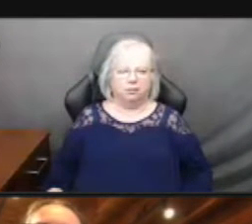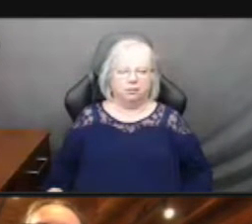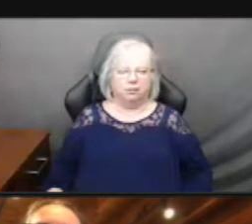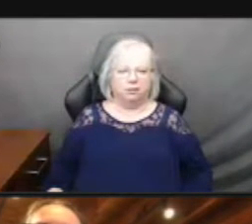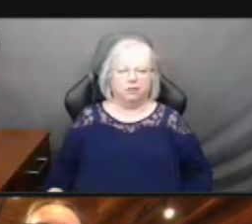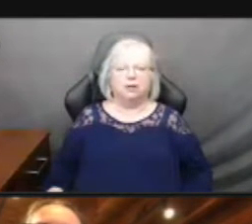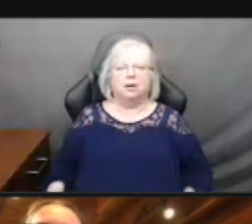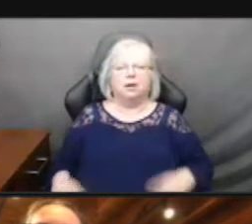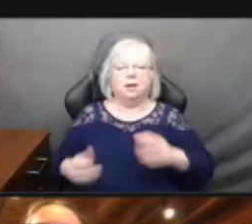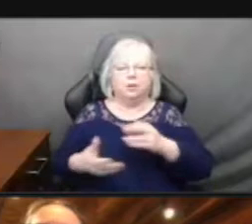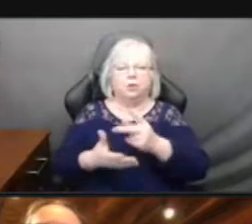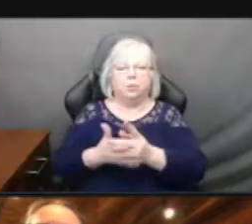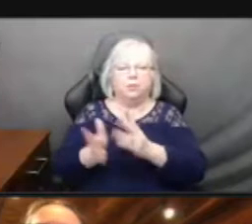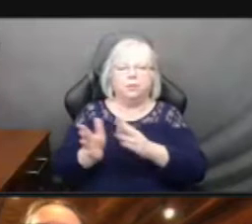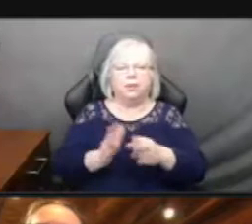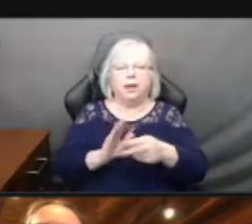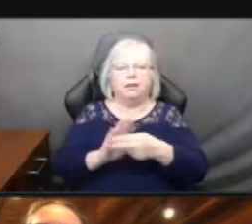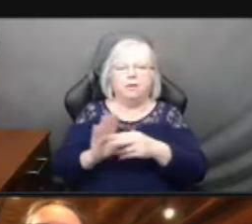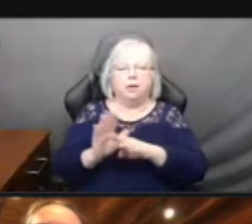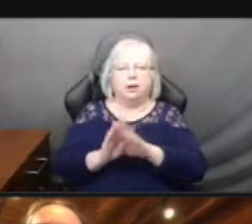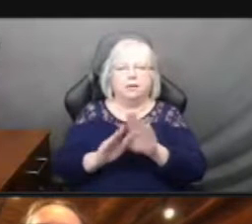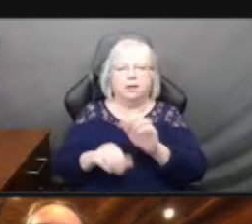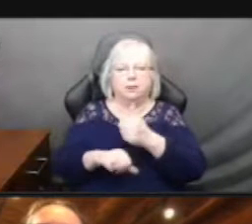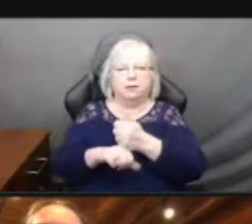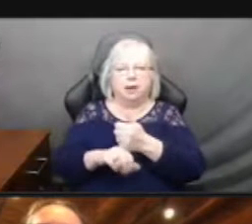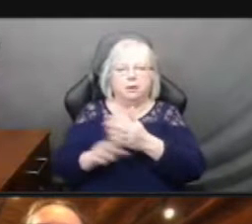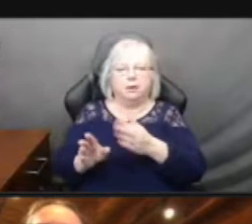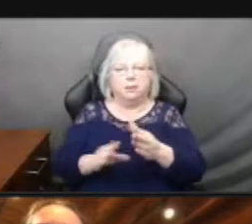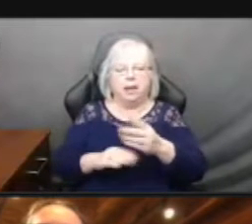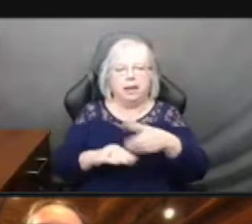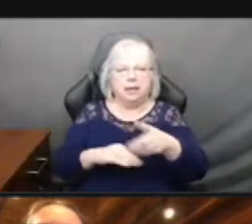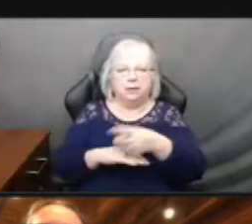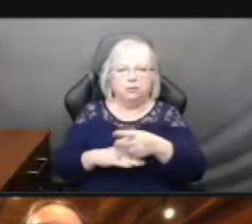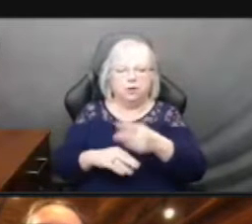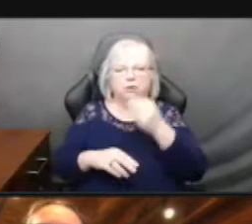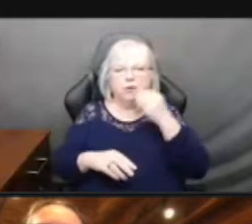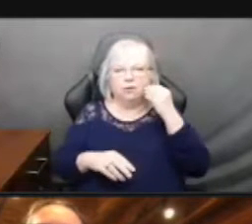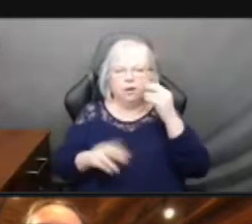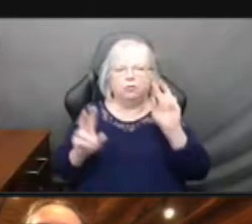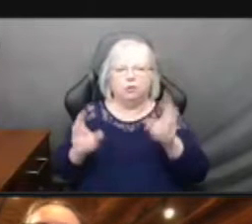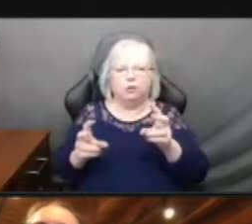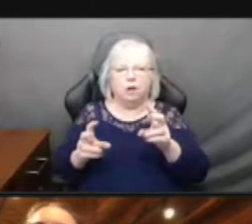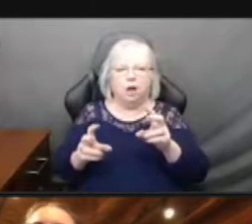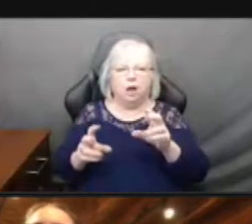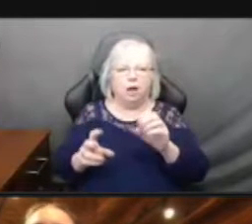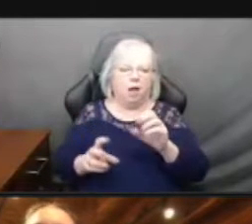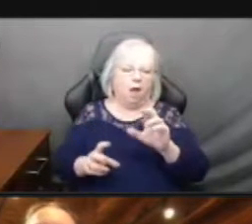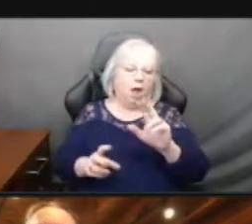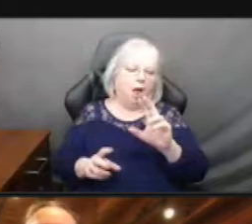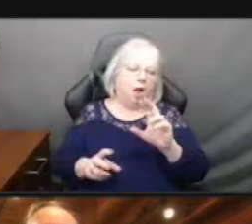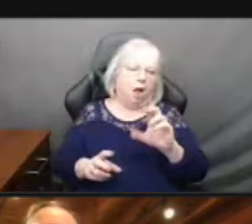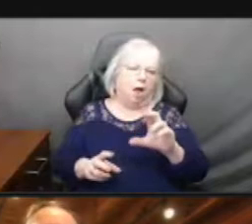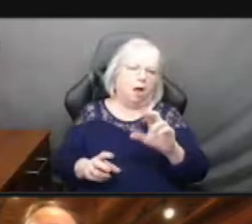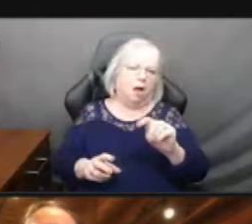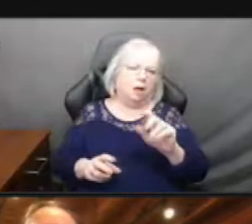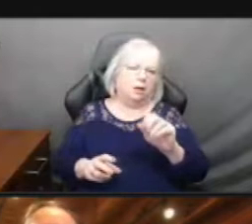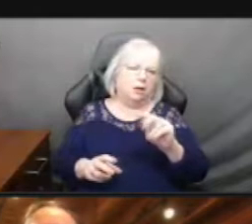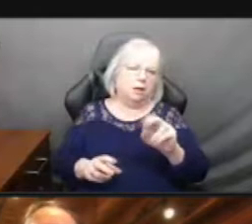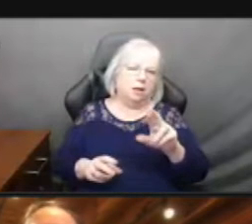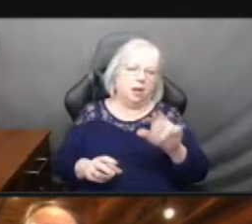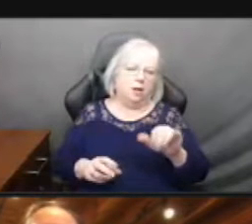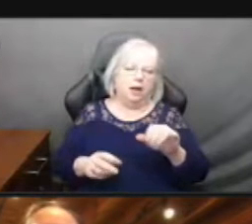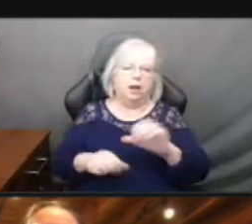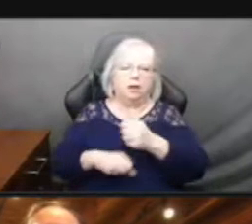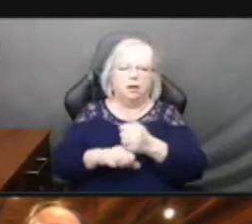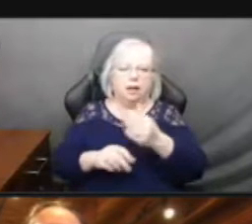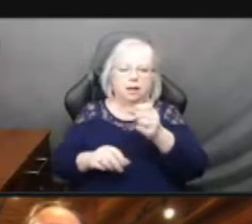An ordinance to approve a plan zoning development, establish a planned district residential titled the Octonary PDR located at the southeast